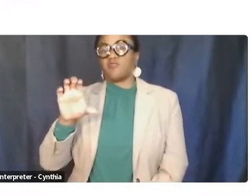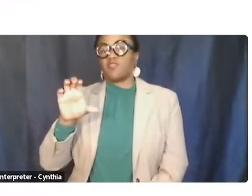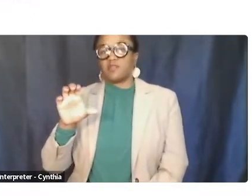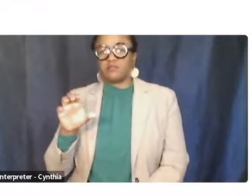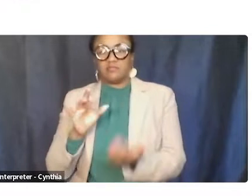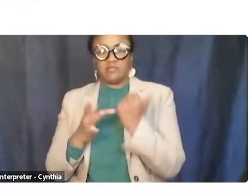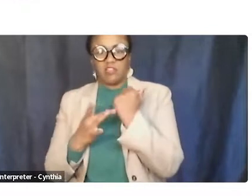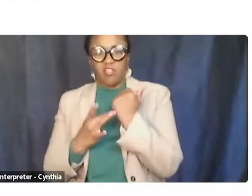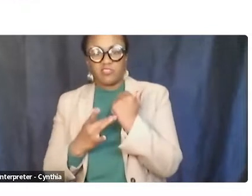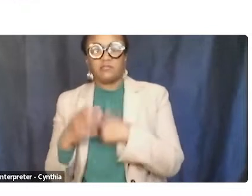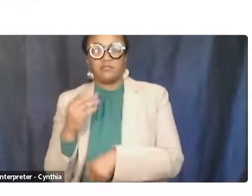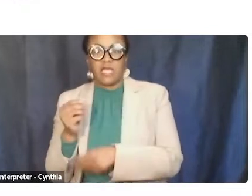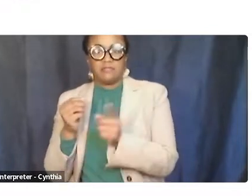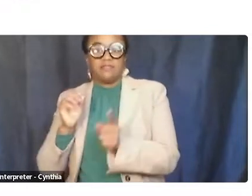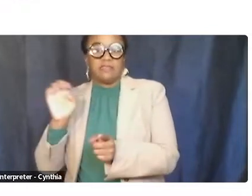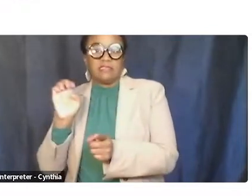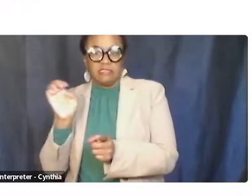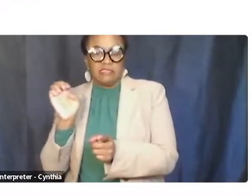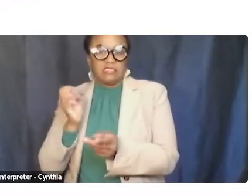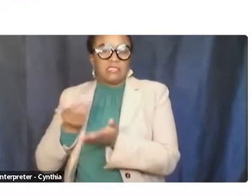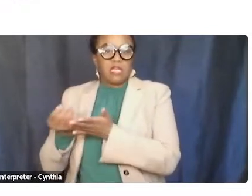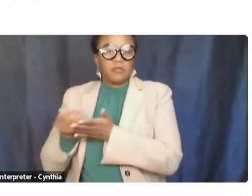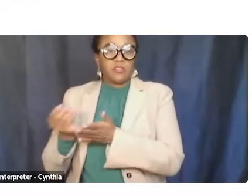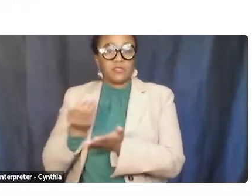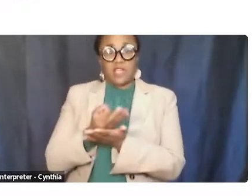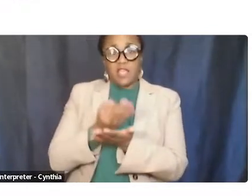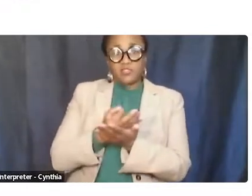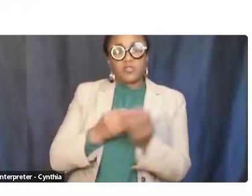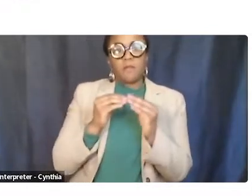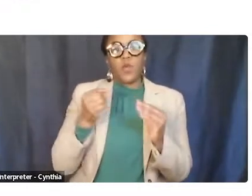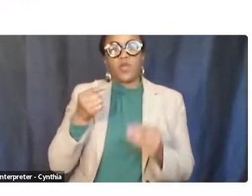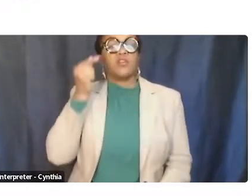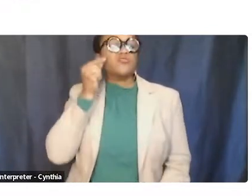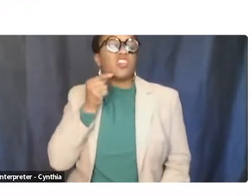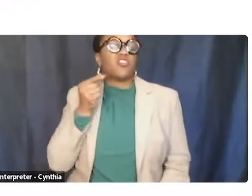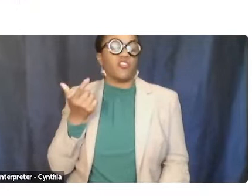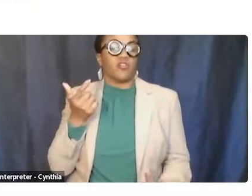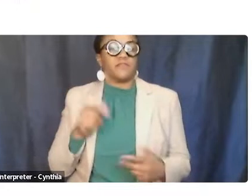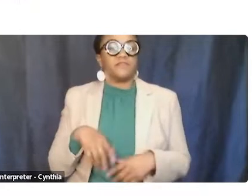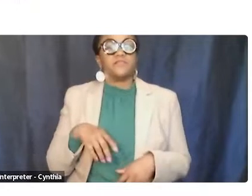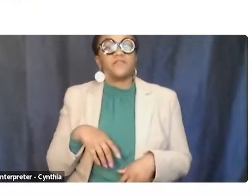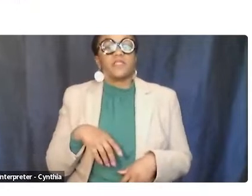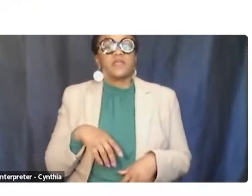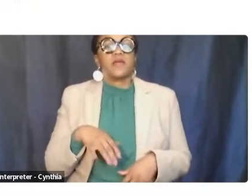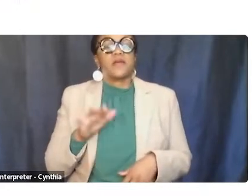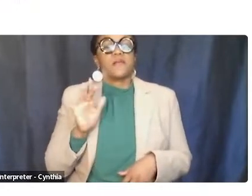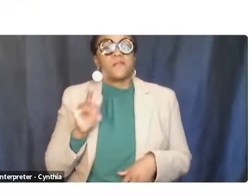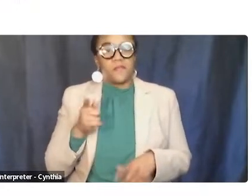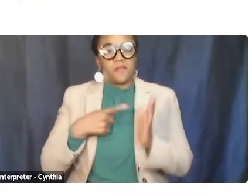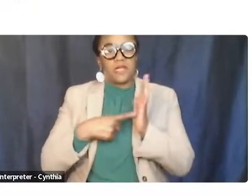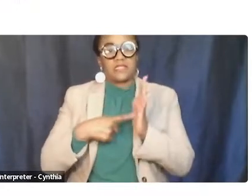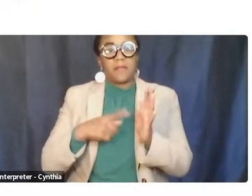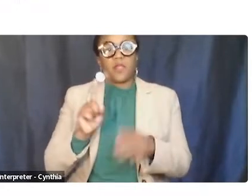e-commerce. An example within the financial industry is more gender-based. And there is an